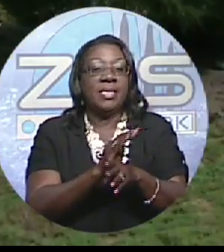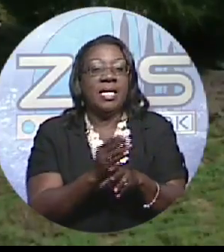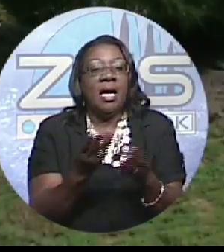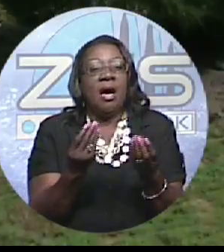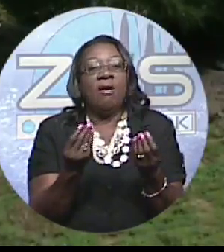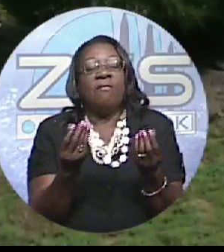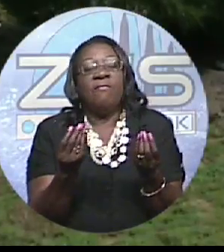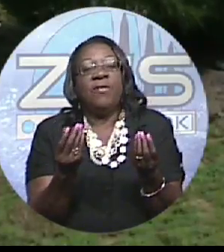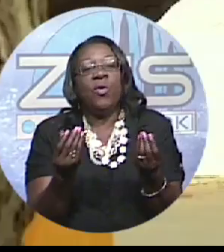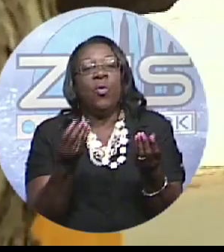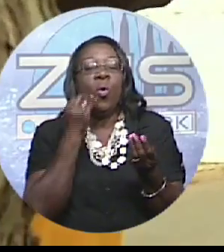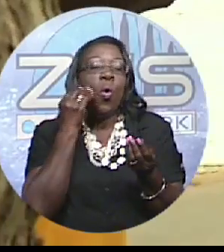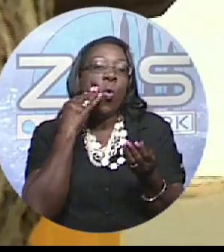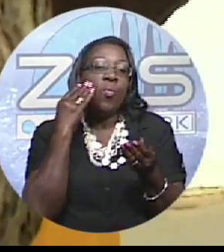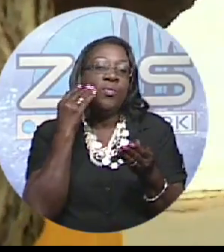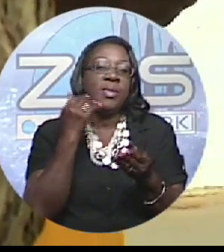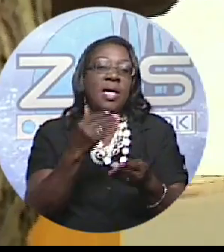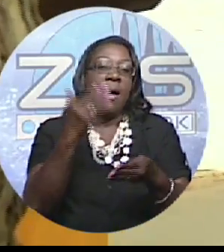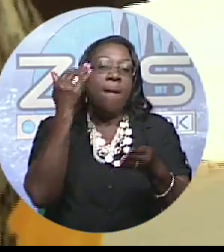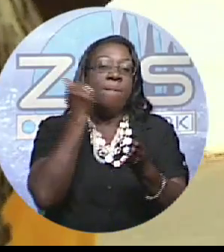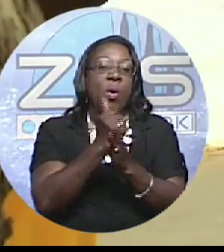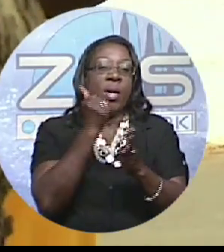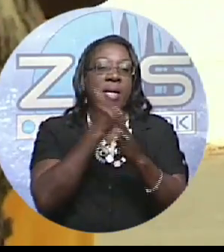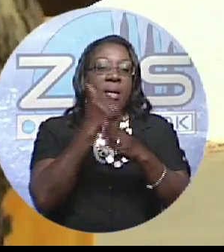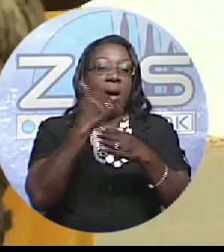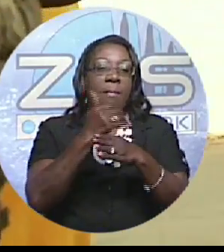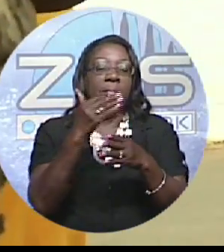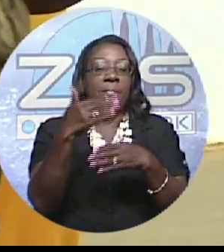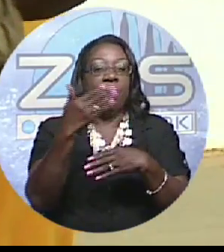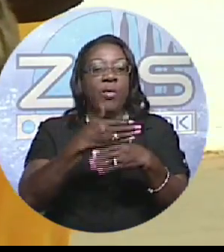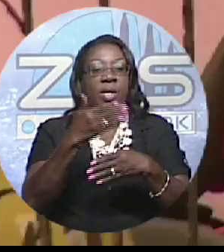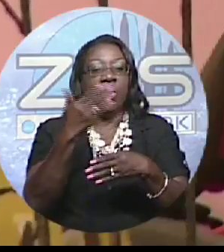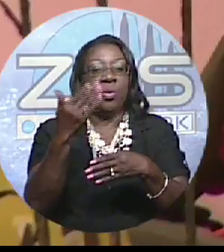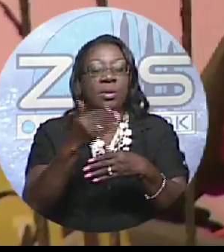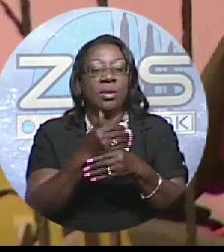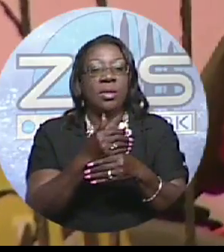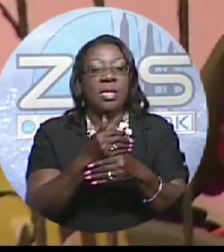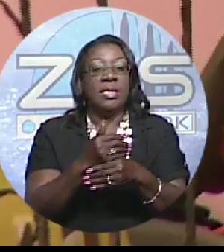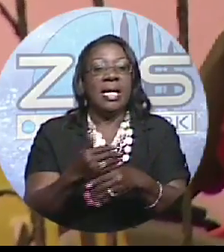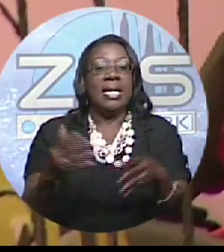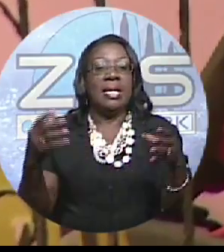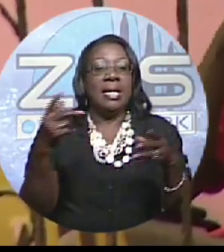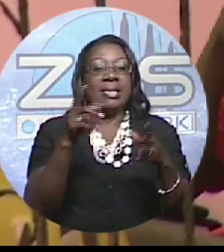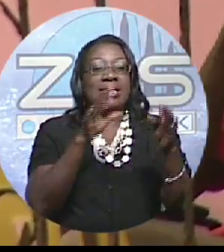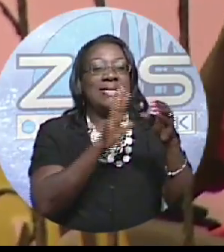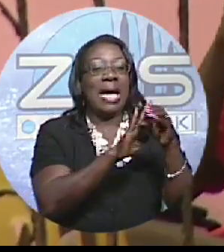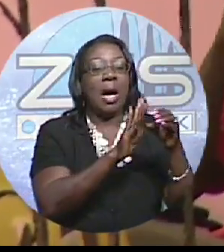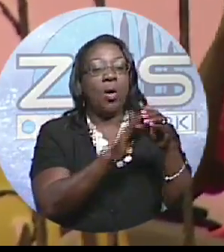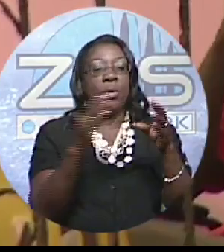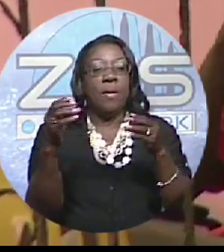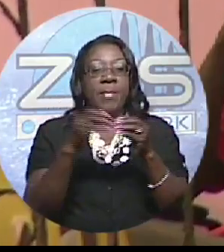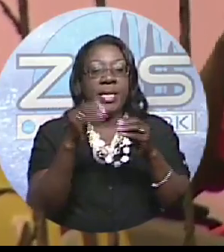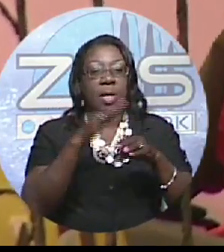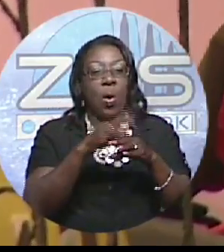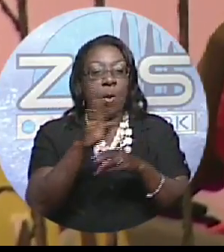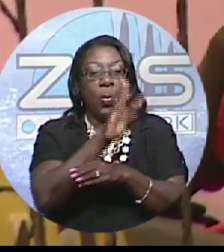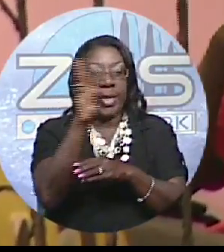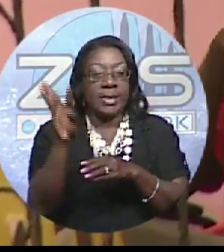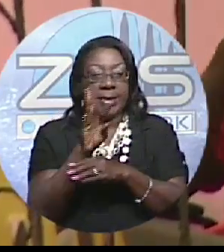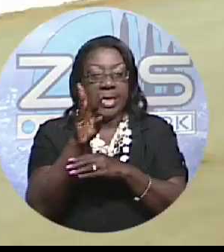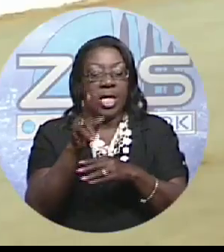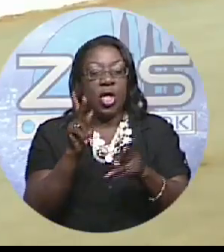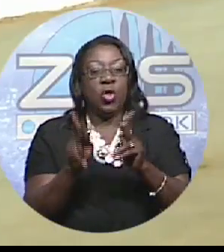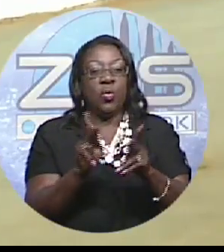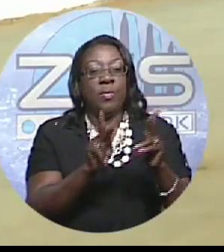homes boarded up. Island Administrator Joseph Ferguson held a town meeting on Wednesday to prepare for Tropical Storm